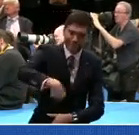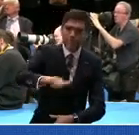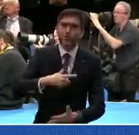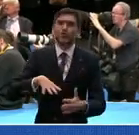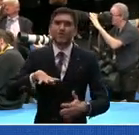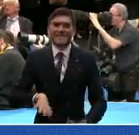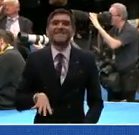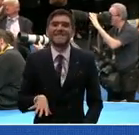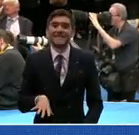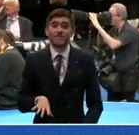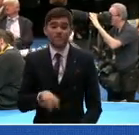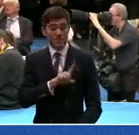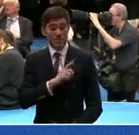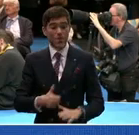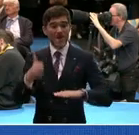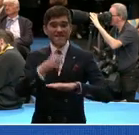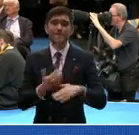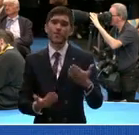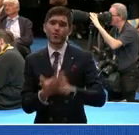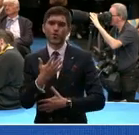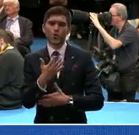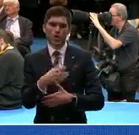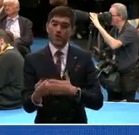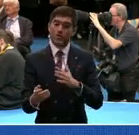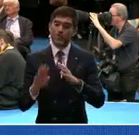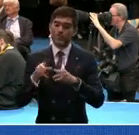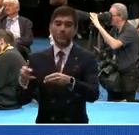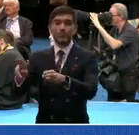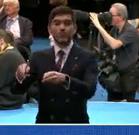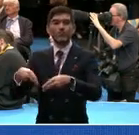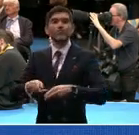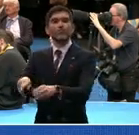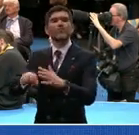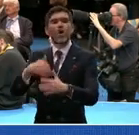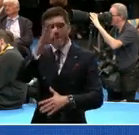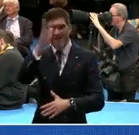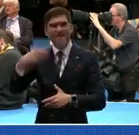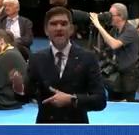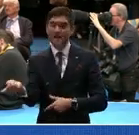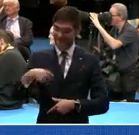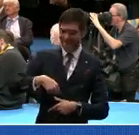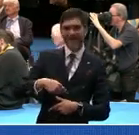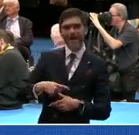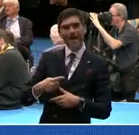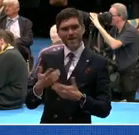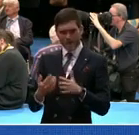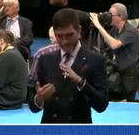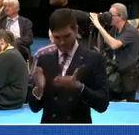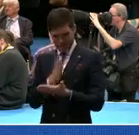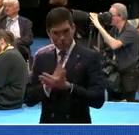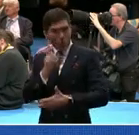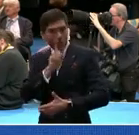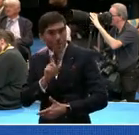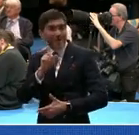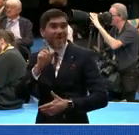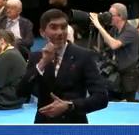which is why I established a new resettlement route for Afghans fleeing persecution prioritising women and girls. And